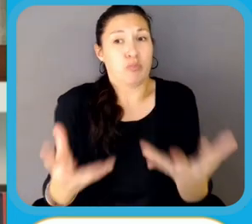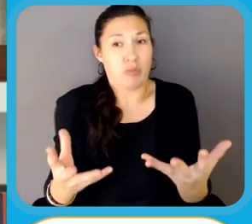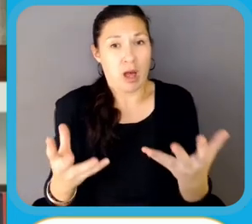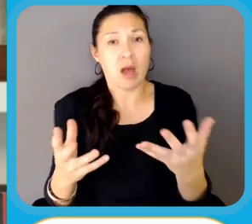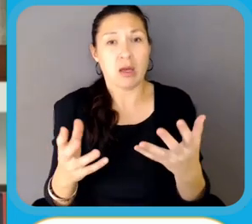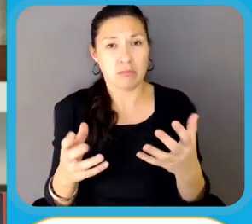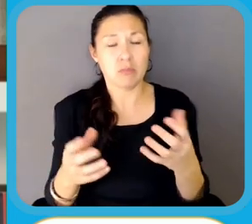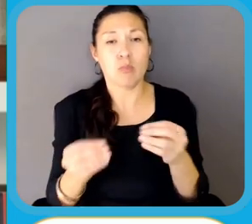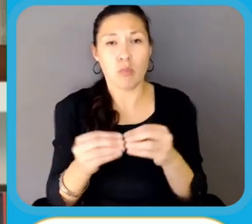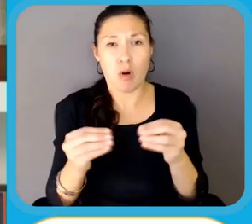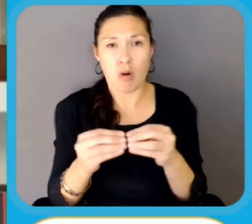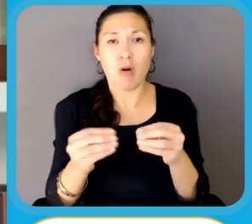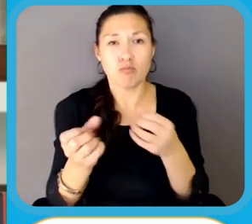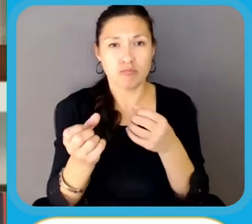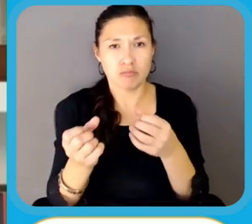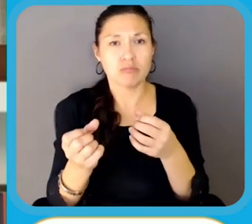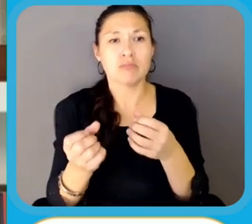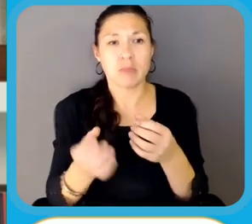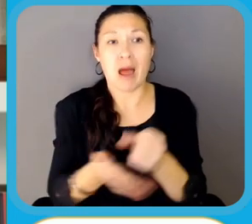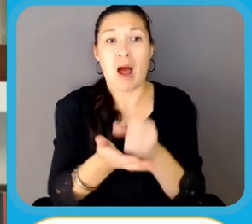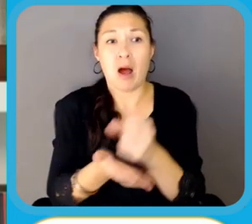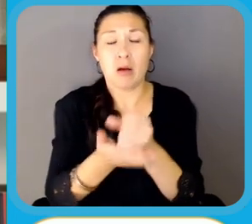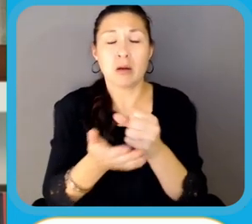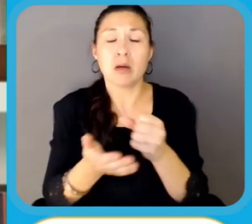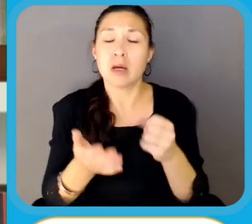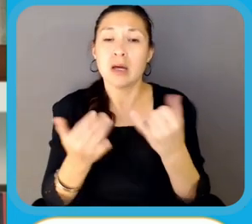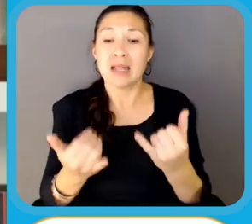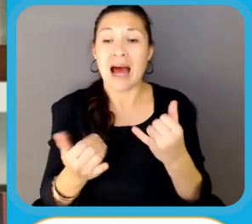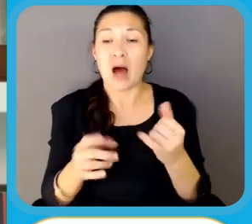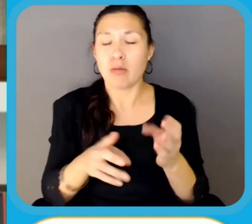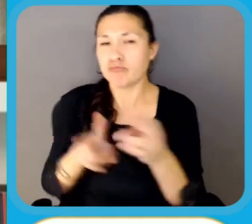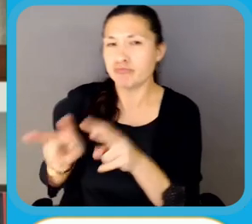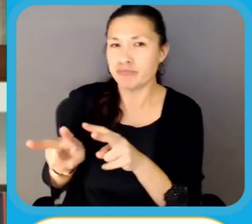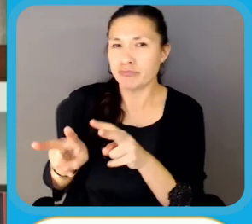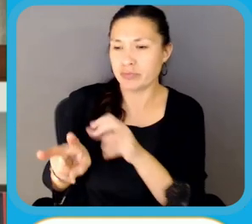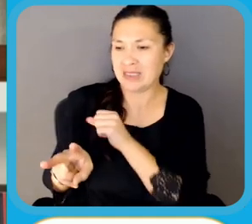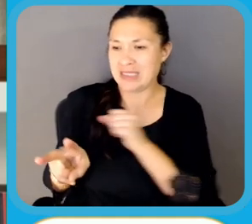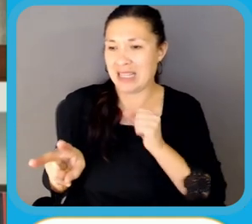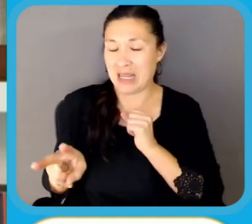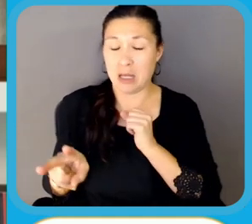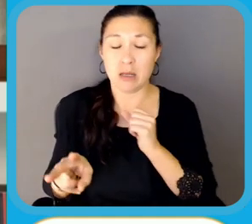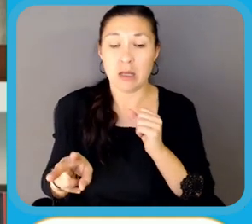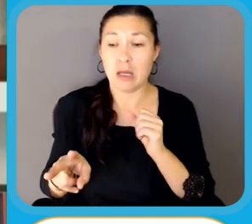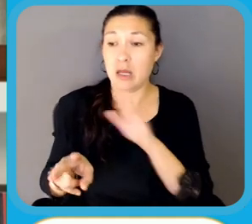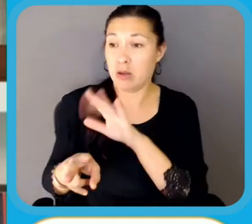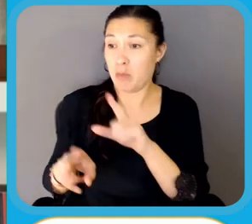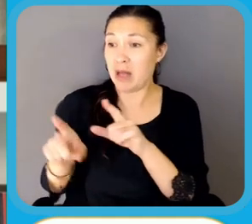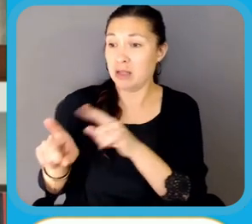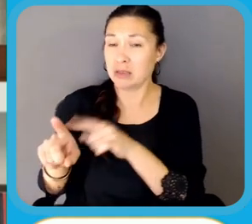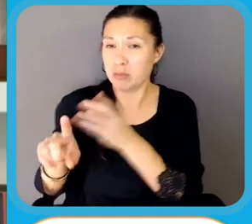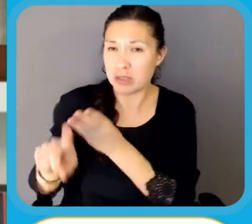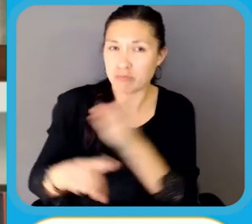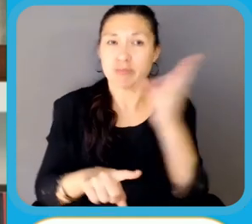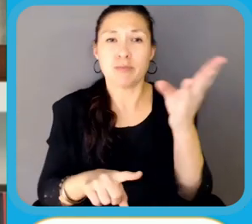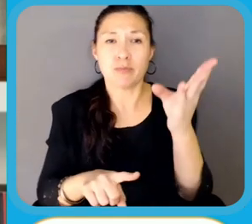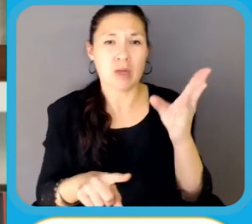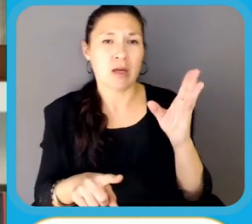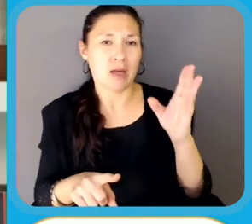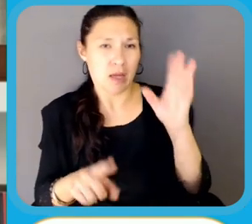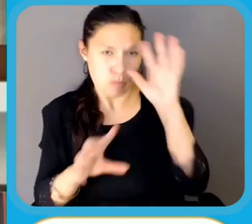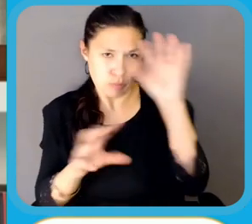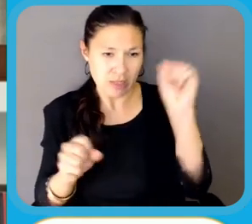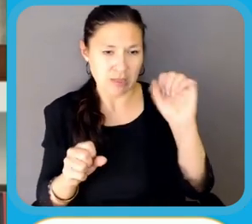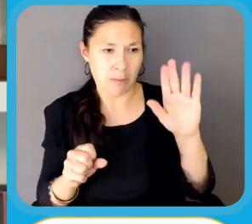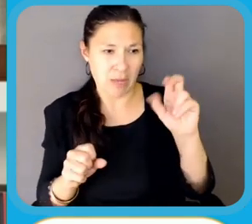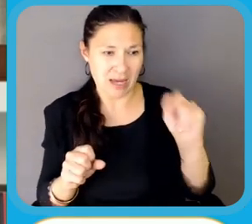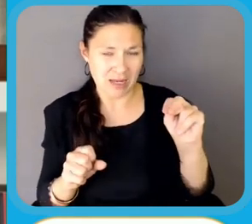Senate. We have to do everything possible to send these bills to President Biden's desk, which means, I believe,